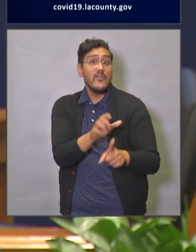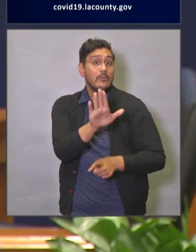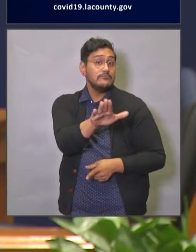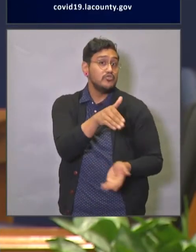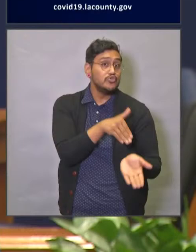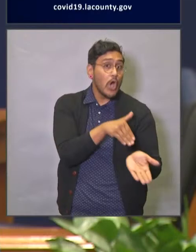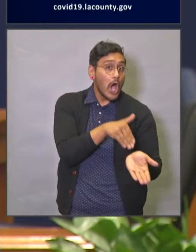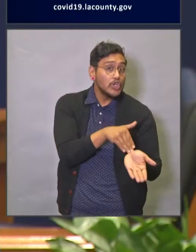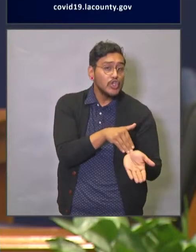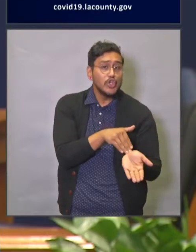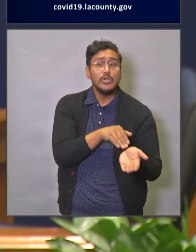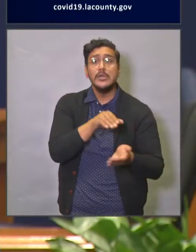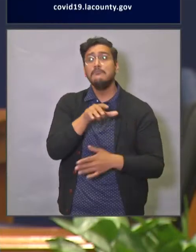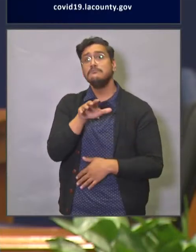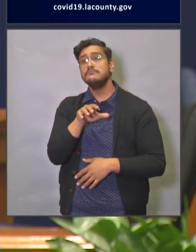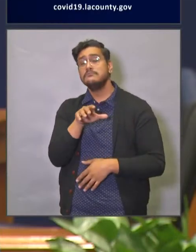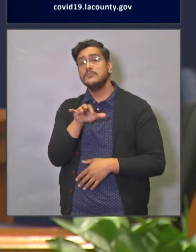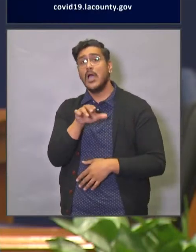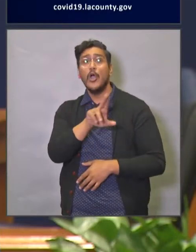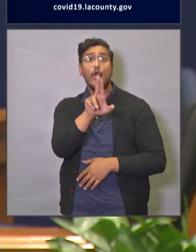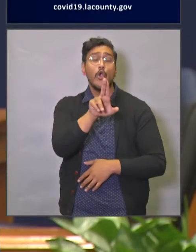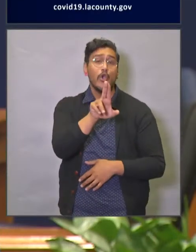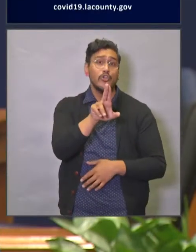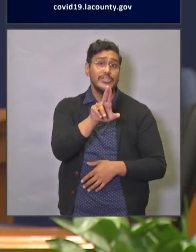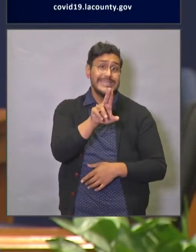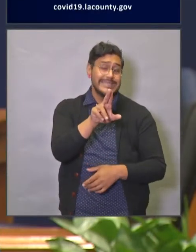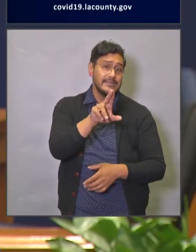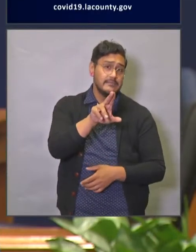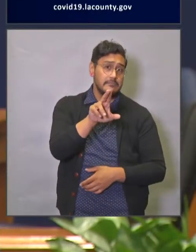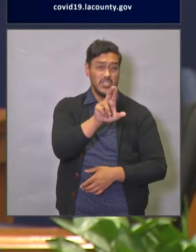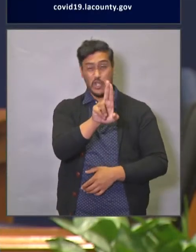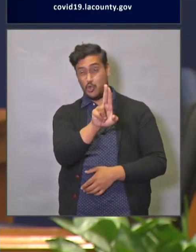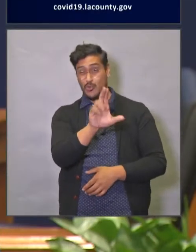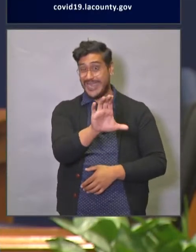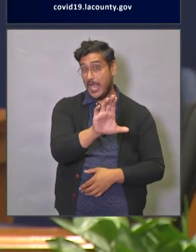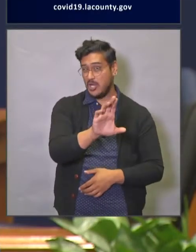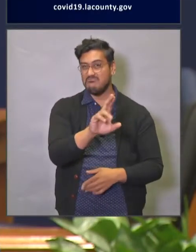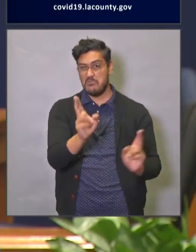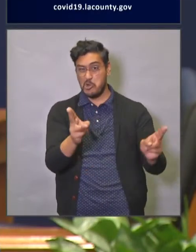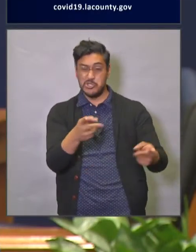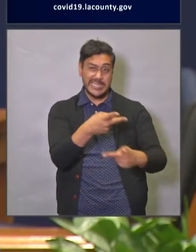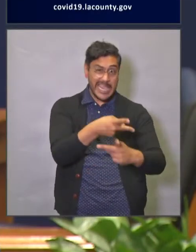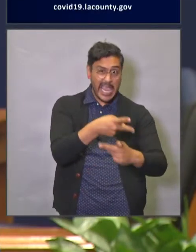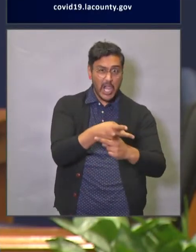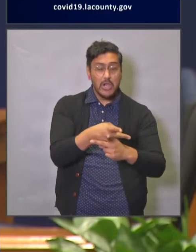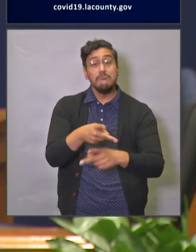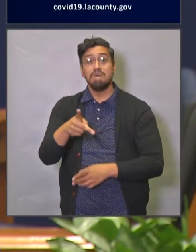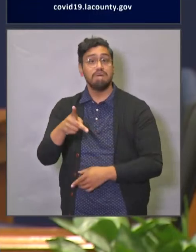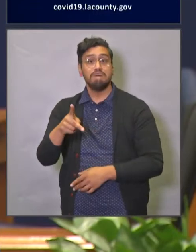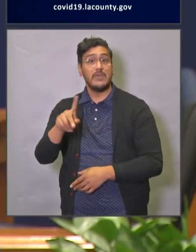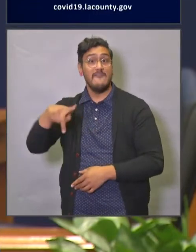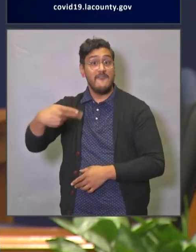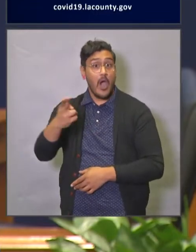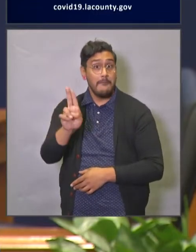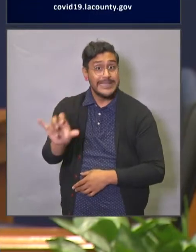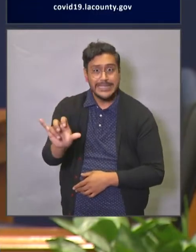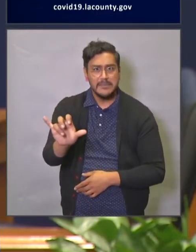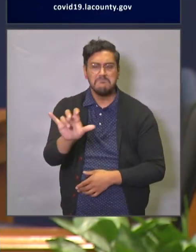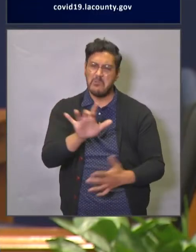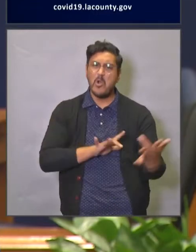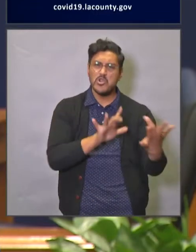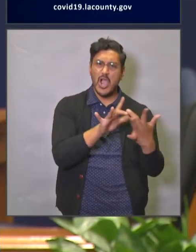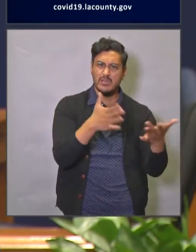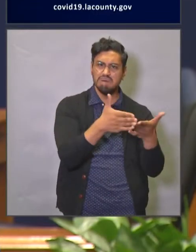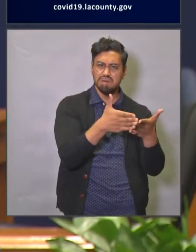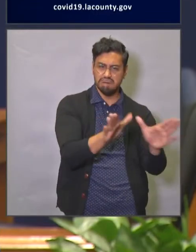at many urgent cares, at many retail pharmacies, or you can find places by contacting the Department of Public Health website as